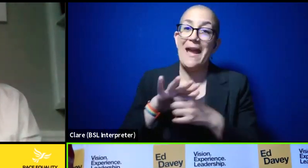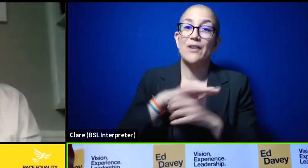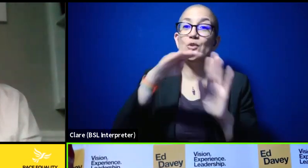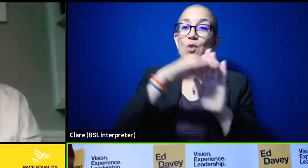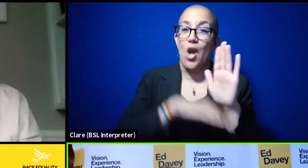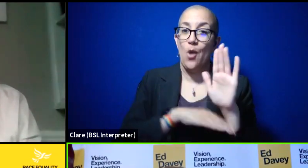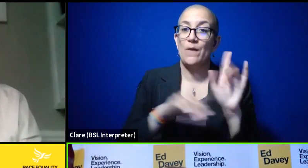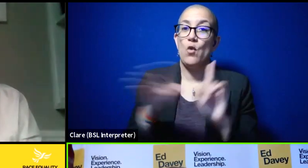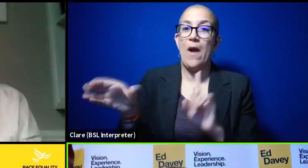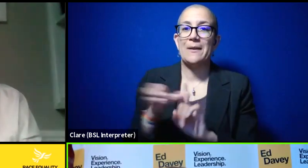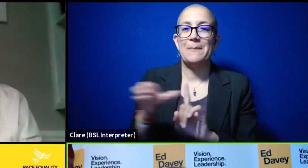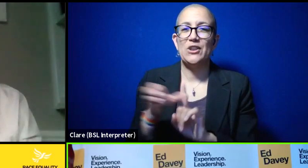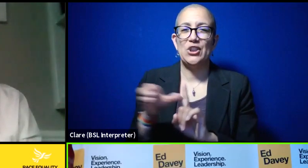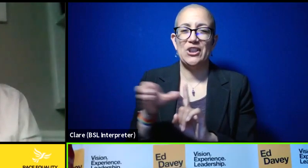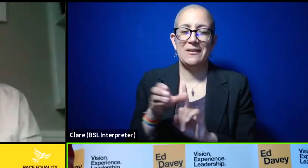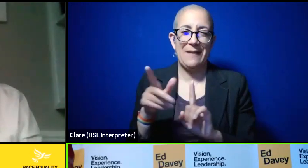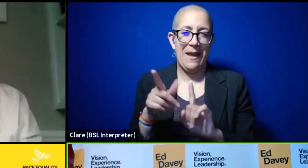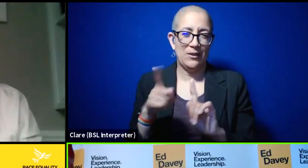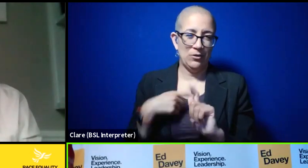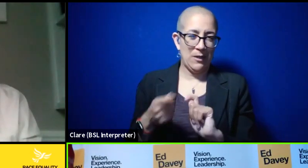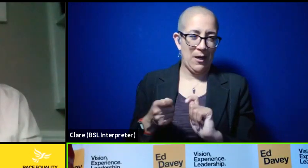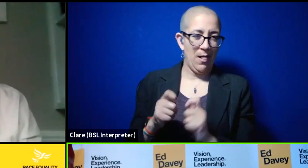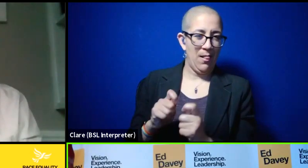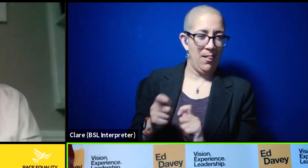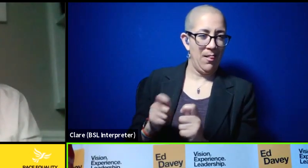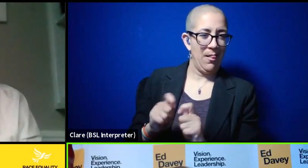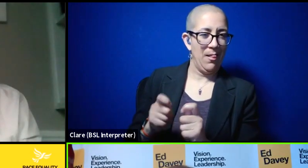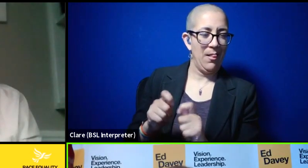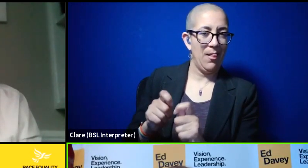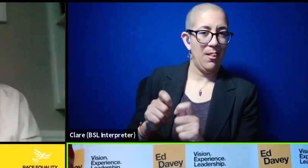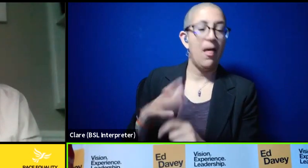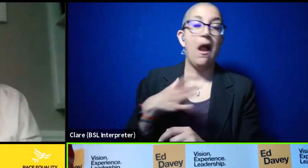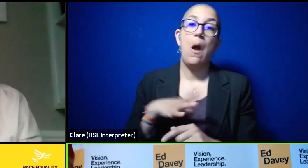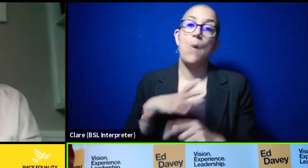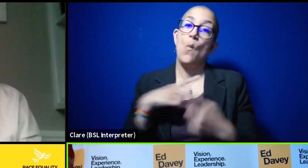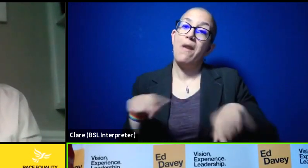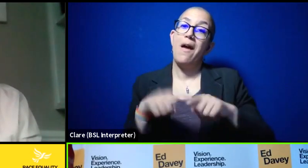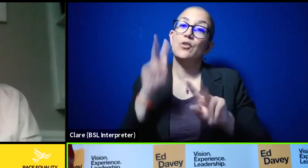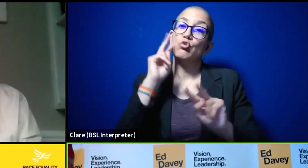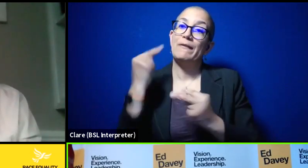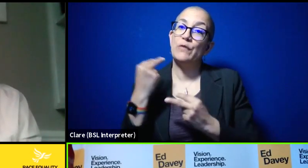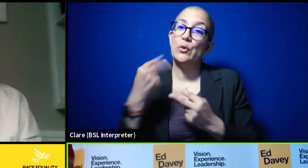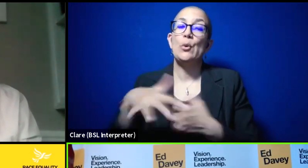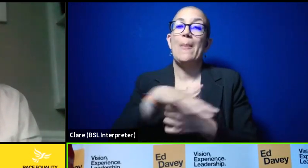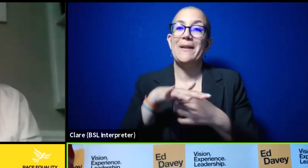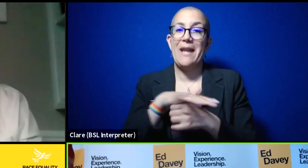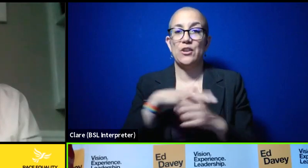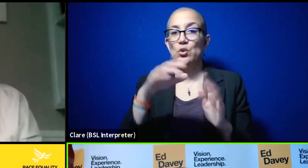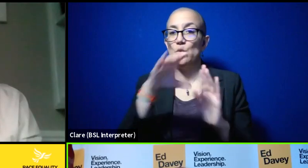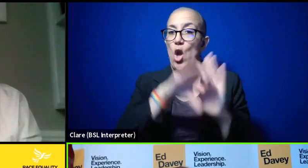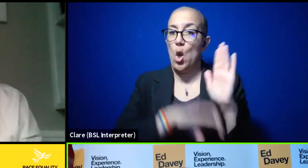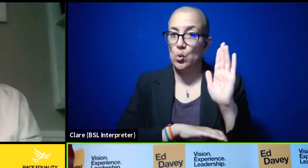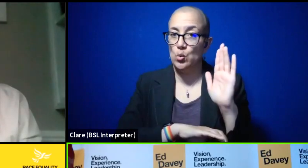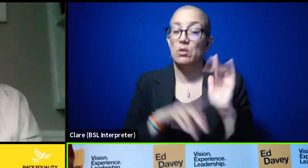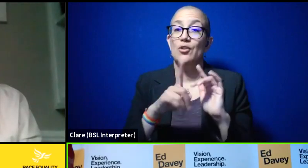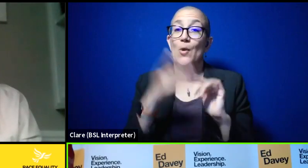and play different tunes on that. And I would want us to review that national code so that schools